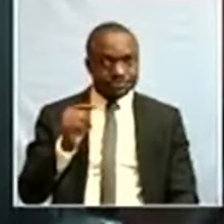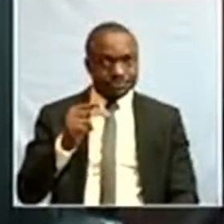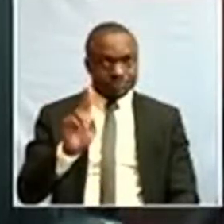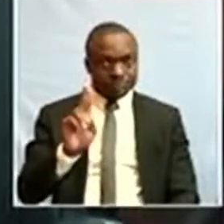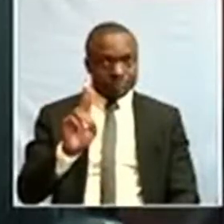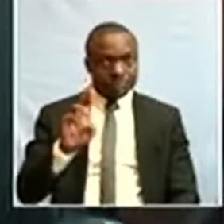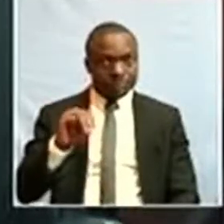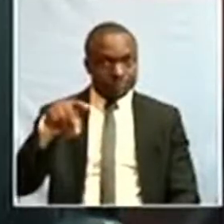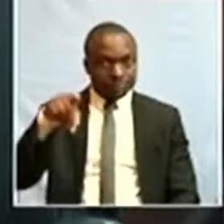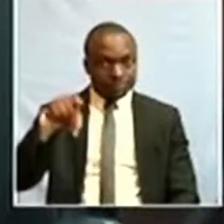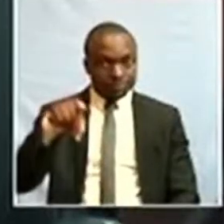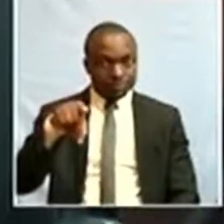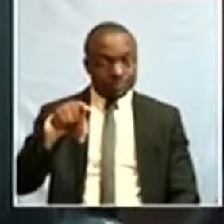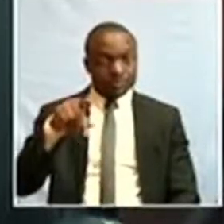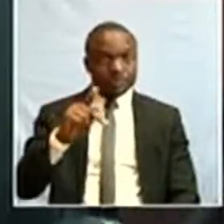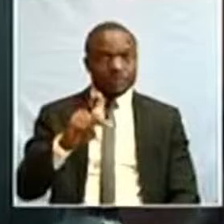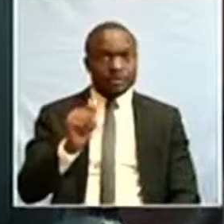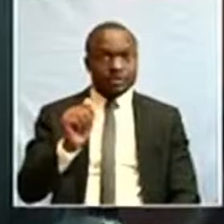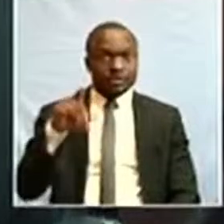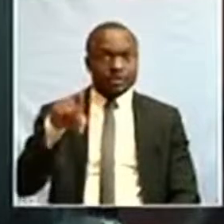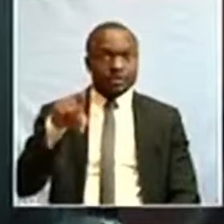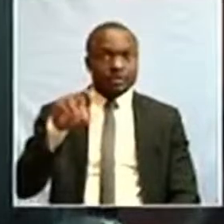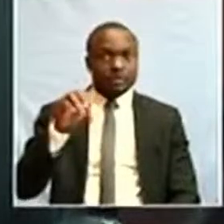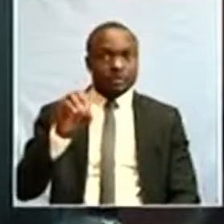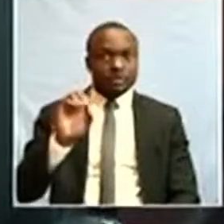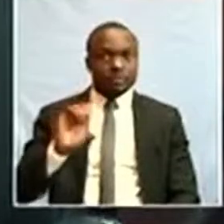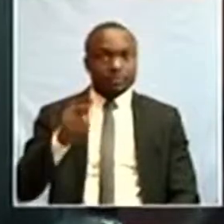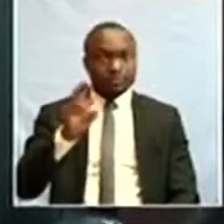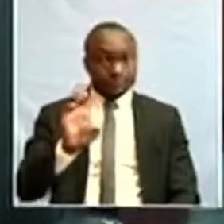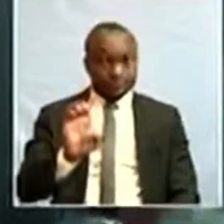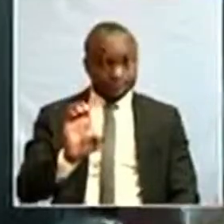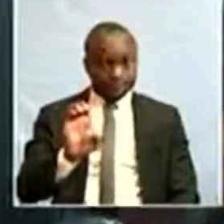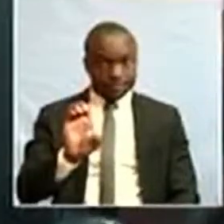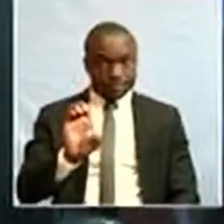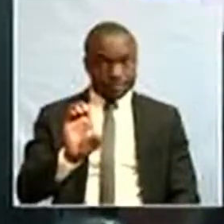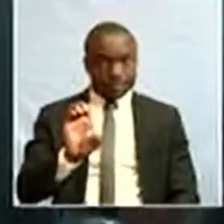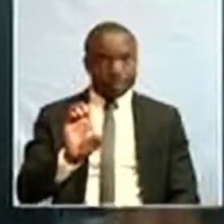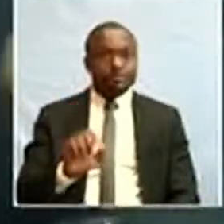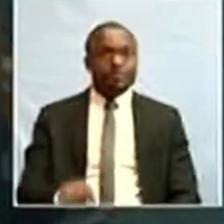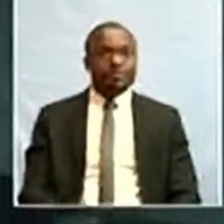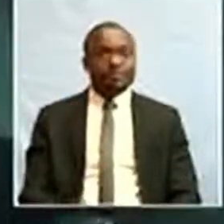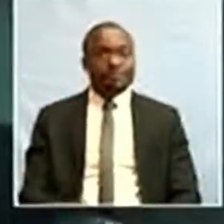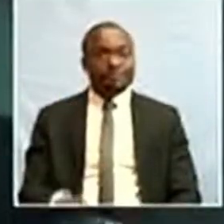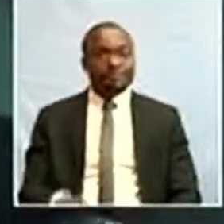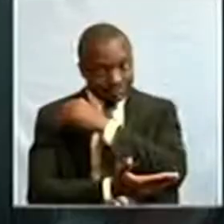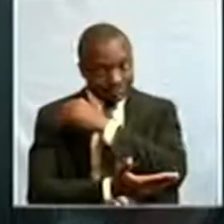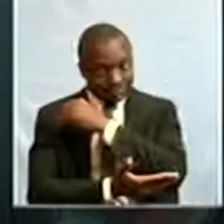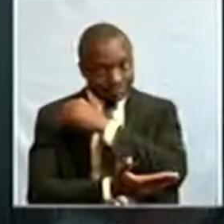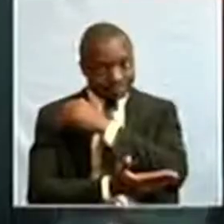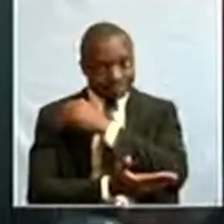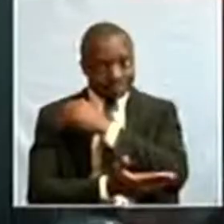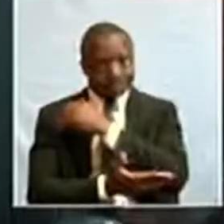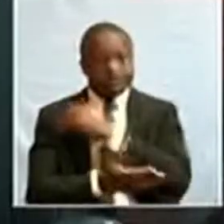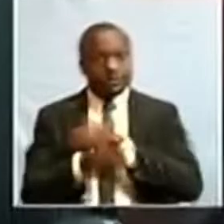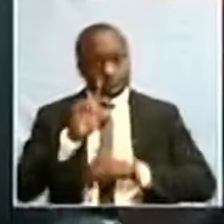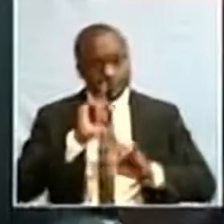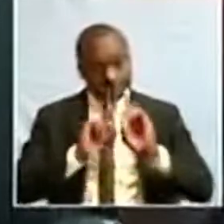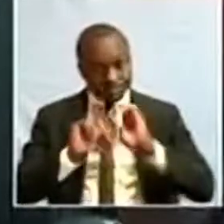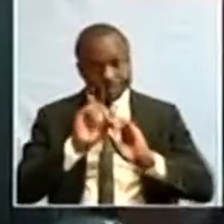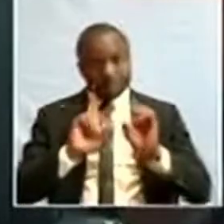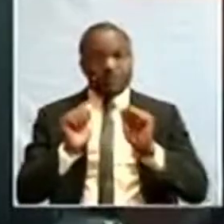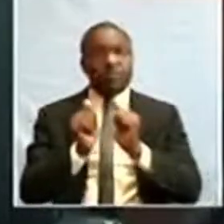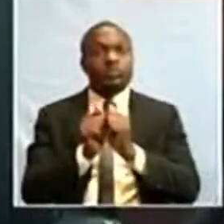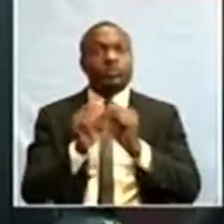Kapoche Constituency in Eastern Province, Sinda, particularly. You are most welcome as we are interacting with